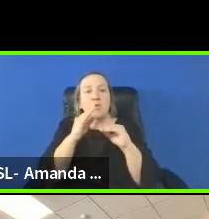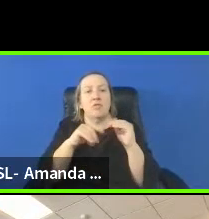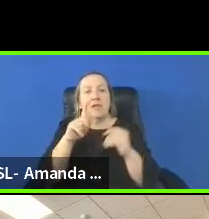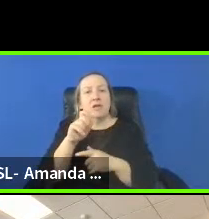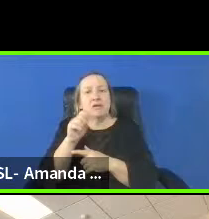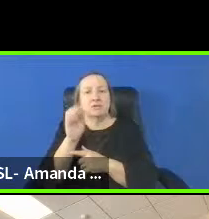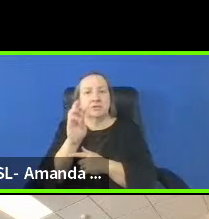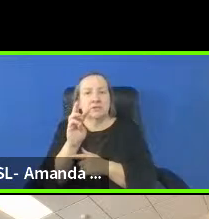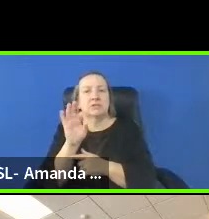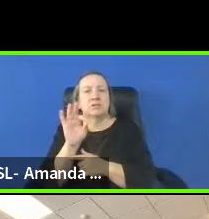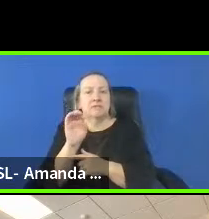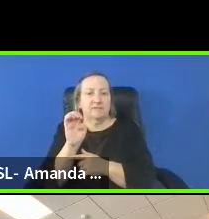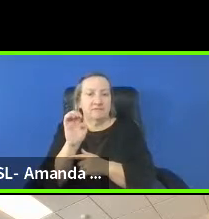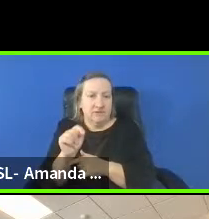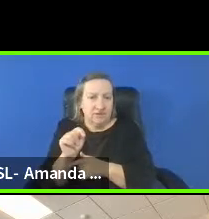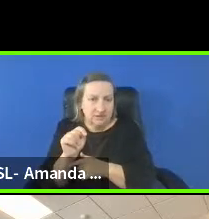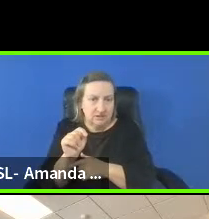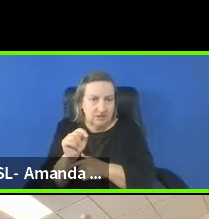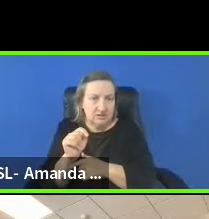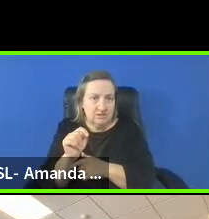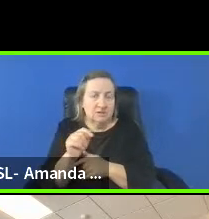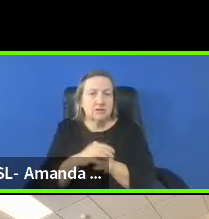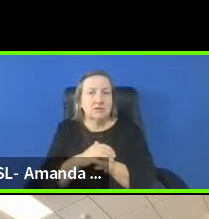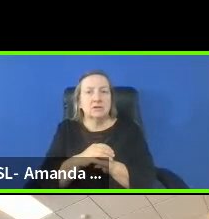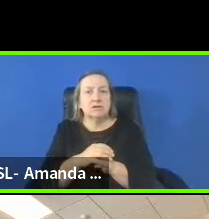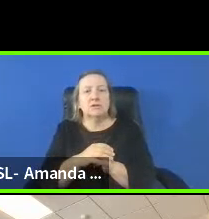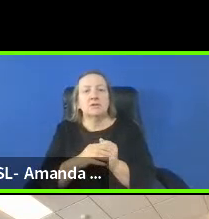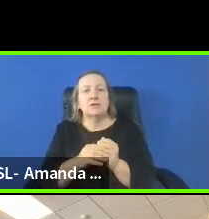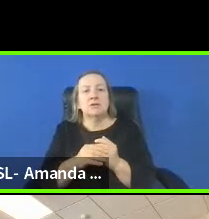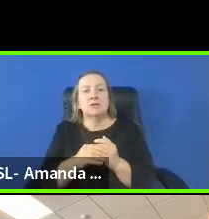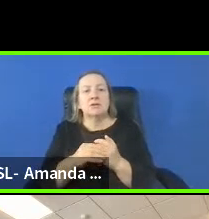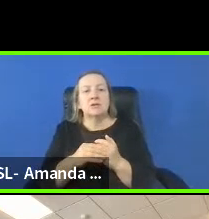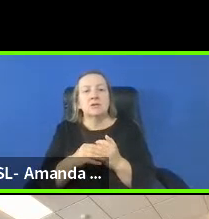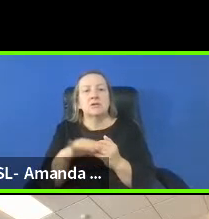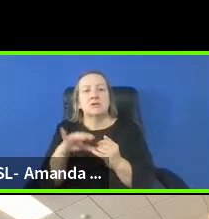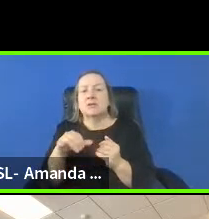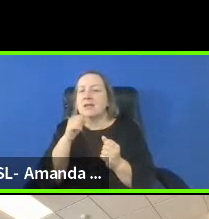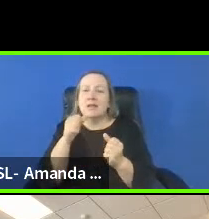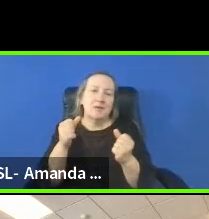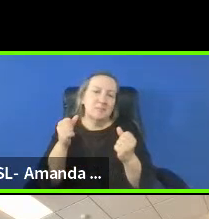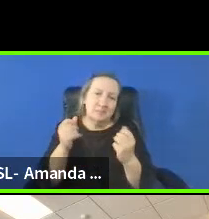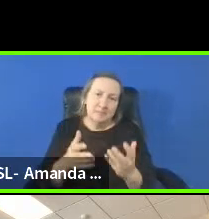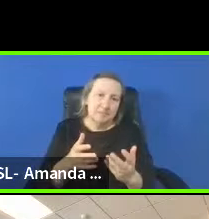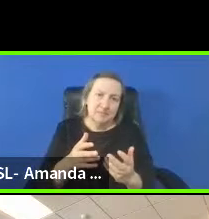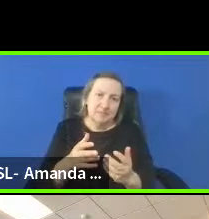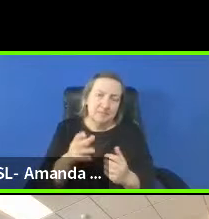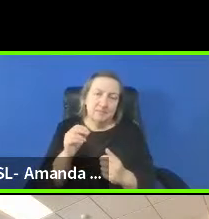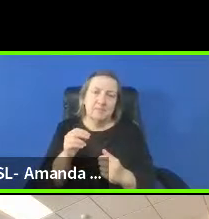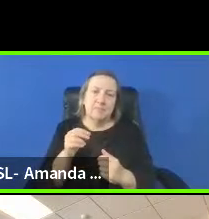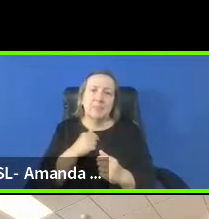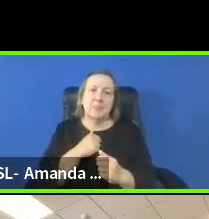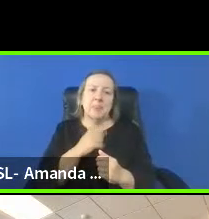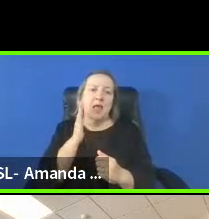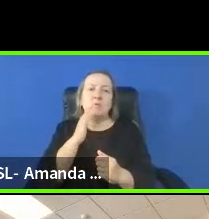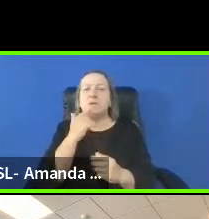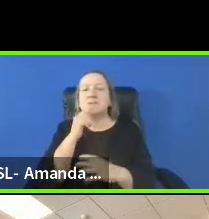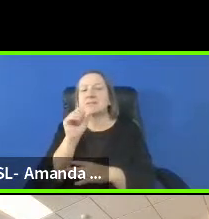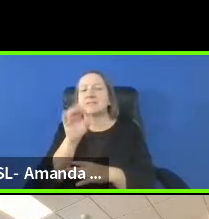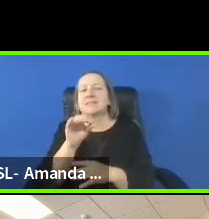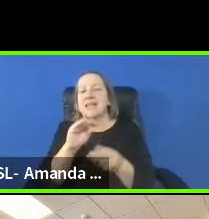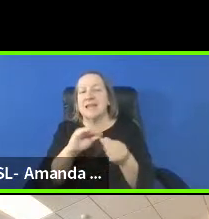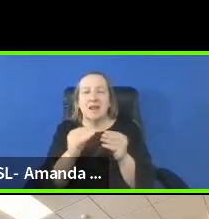feet. And those have been far and few in between. And I'm gonna say a number,